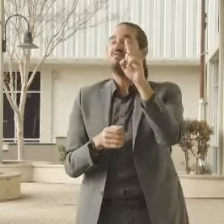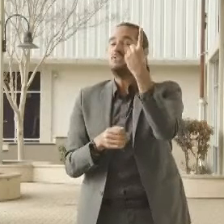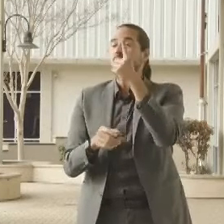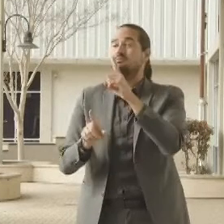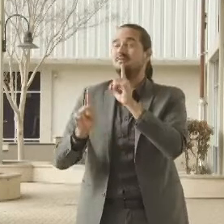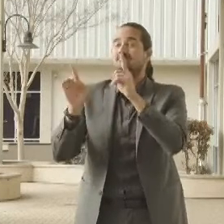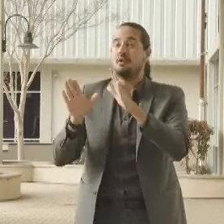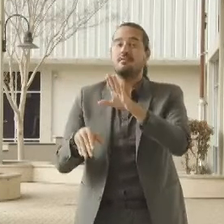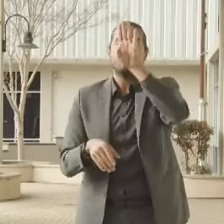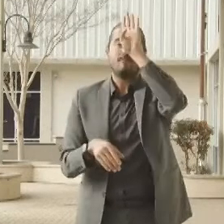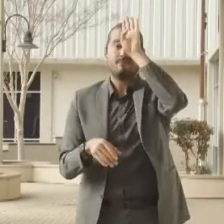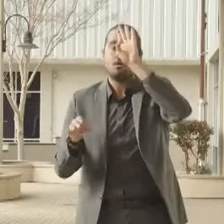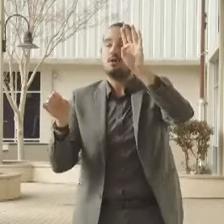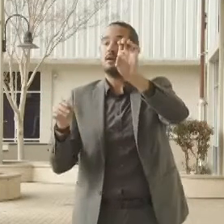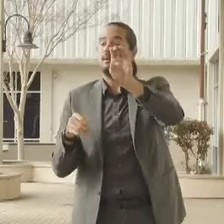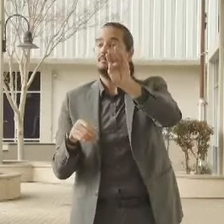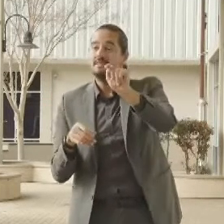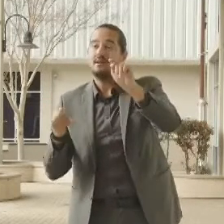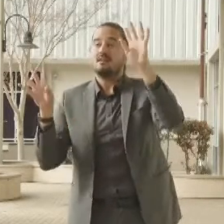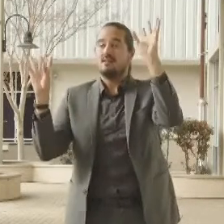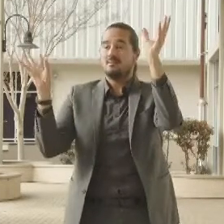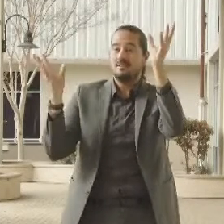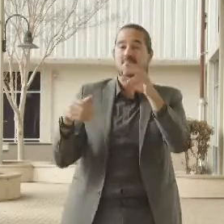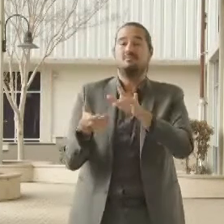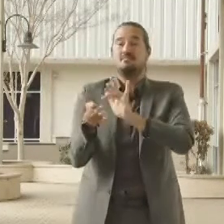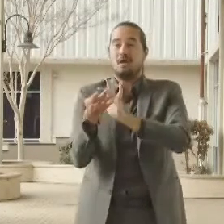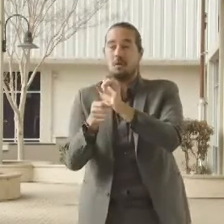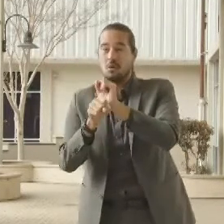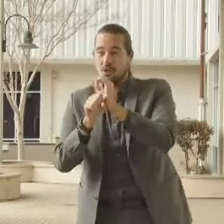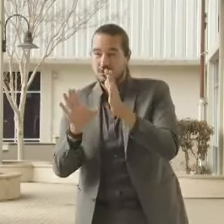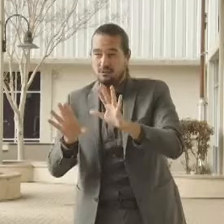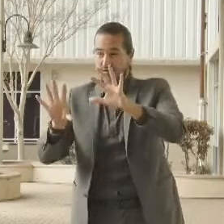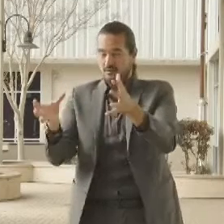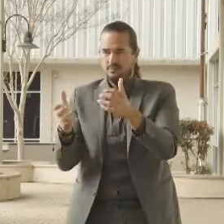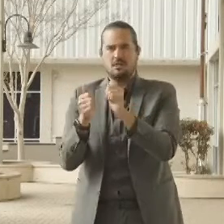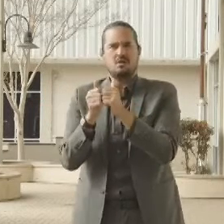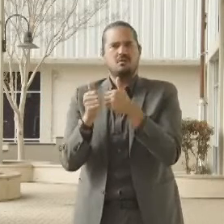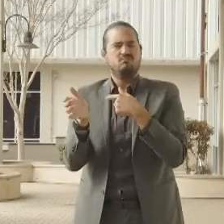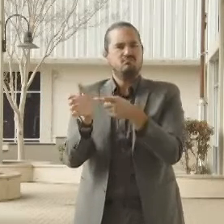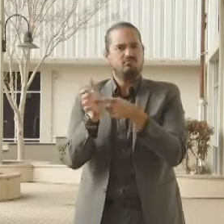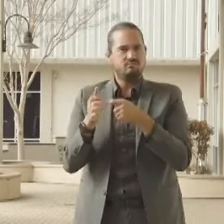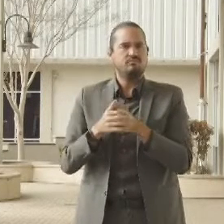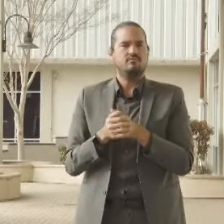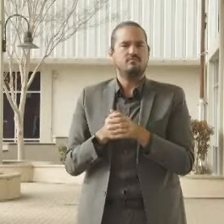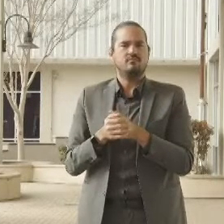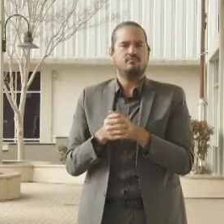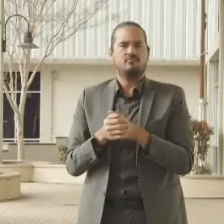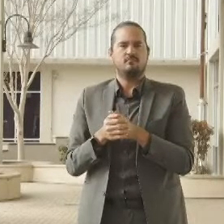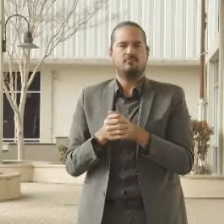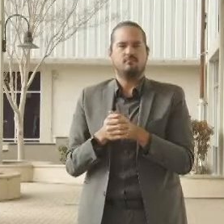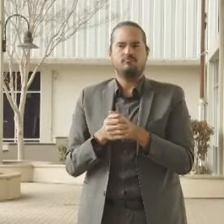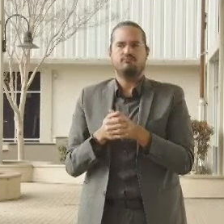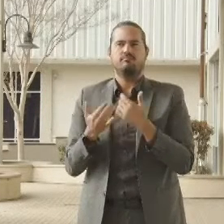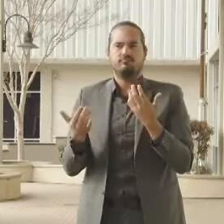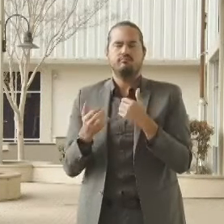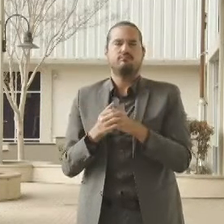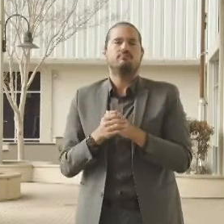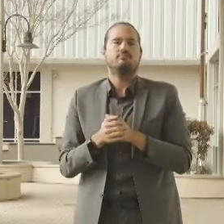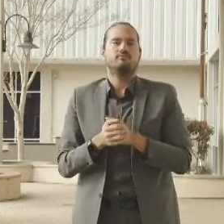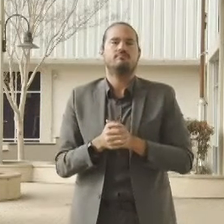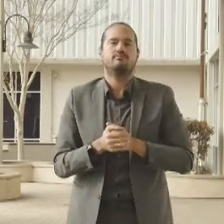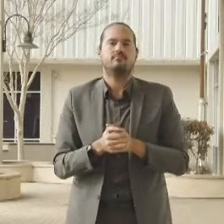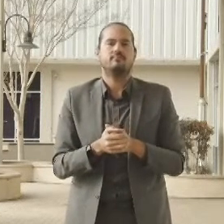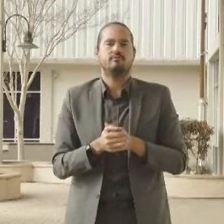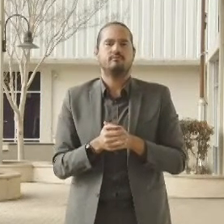firefighters. And the question was, what are we doing to enforce that order? And we are working